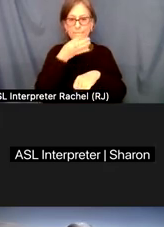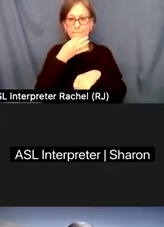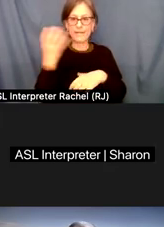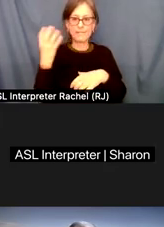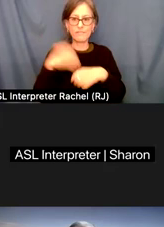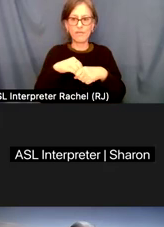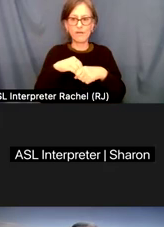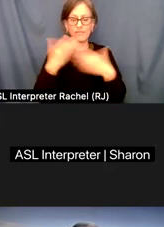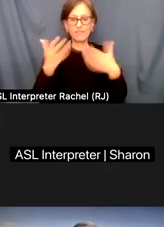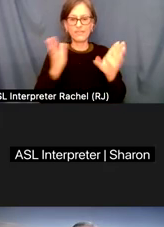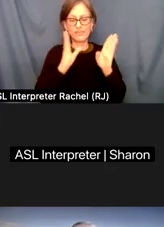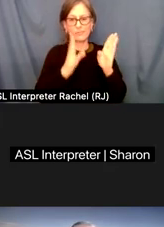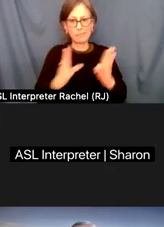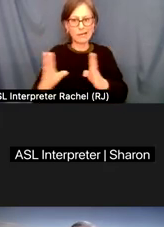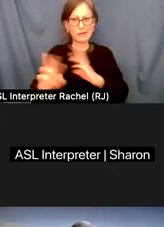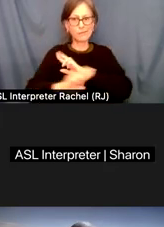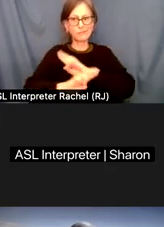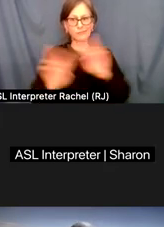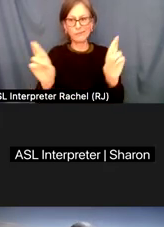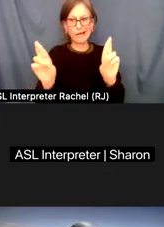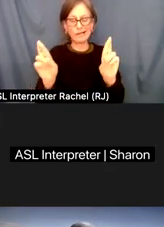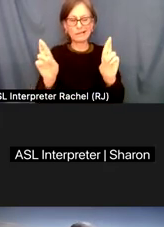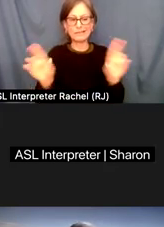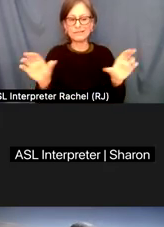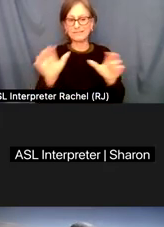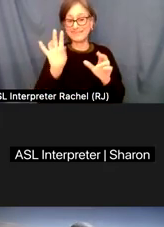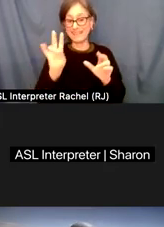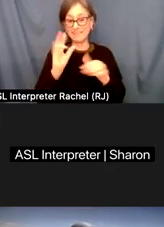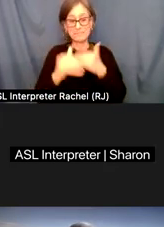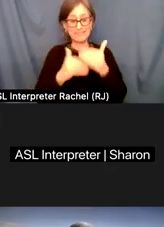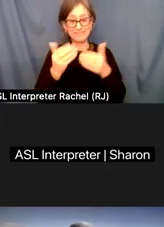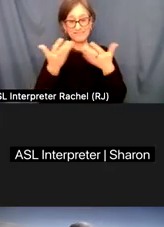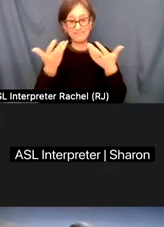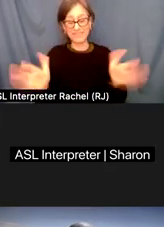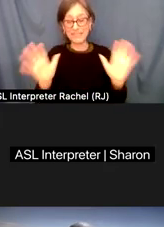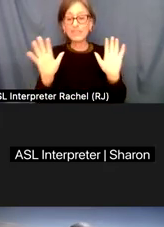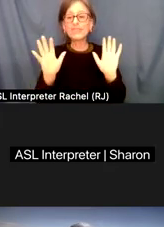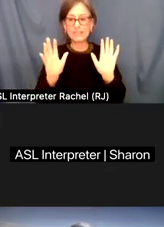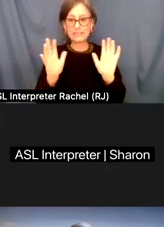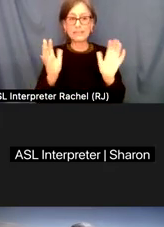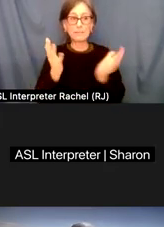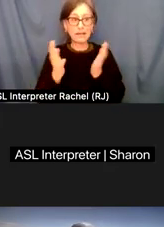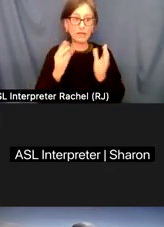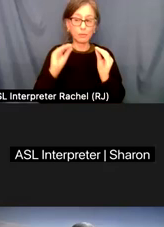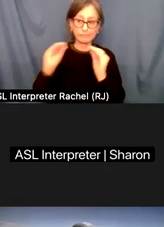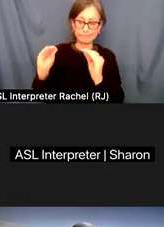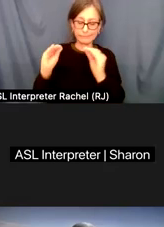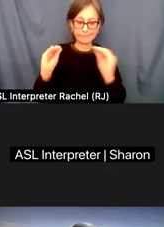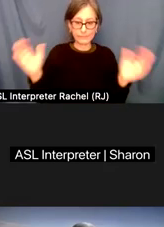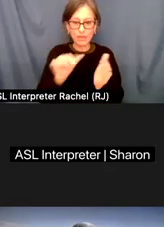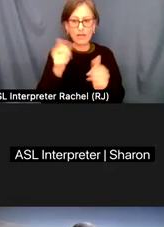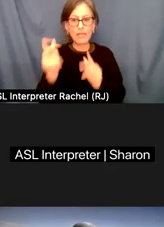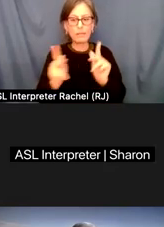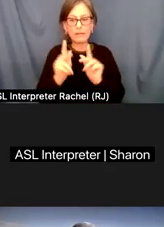very prepared and have done many of the steps that we've done, and many of you may encourage others to do so in